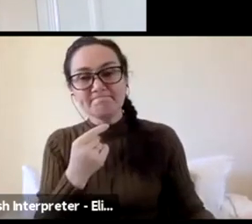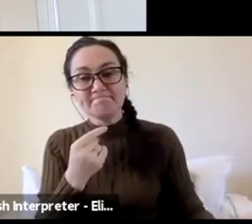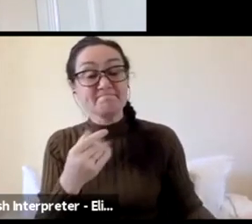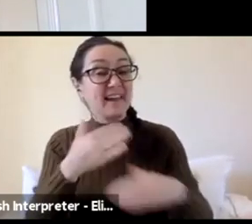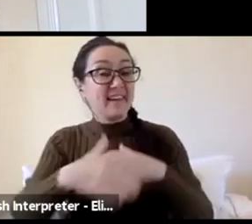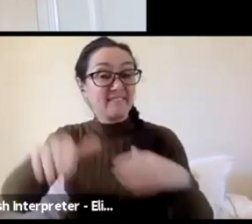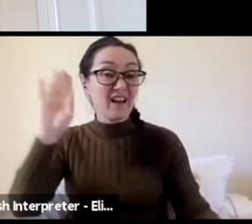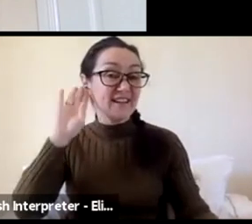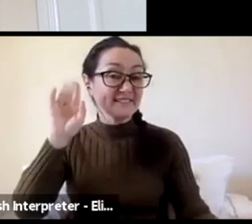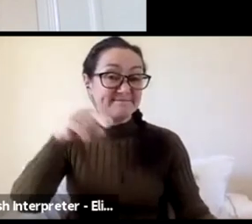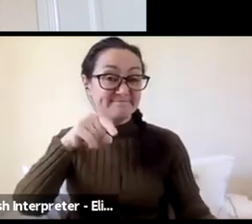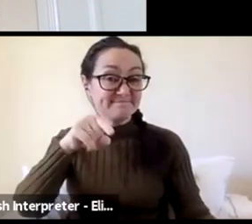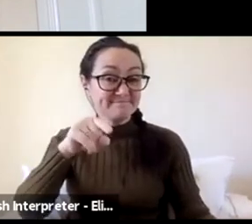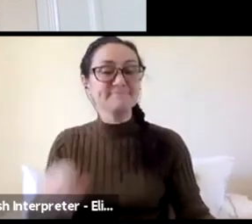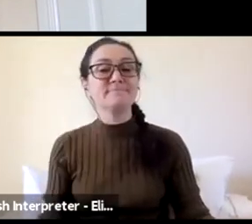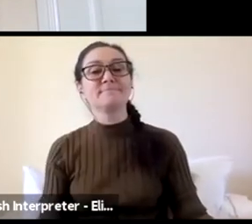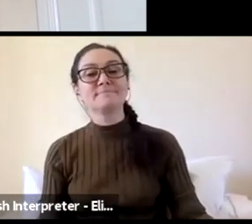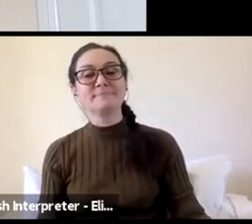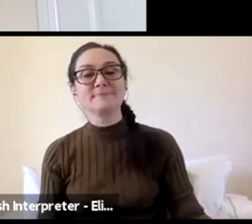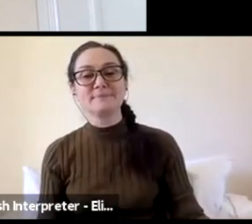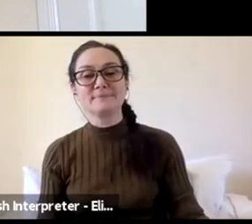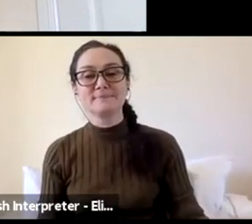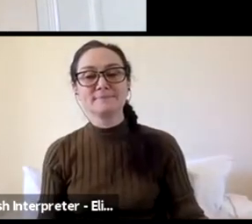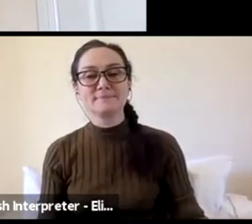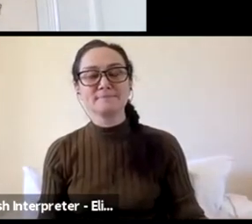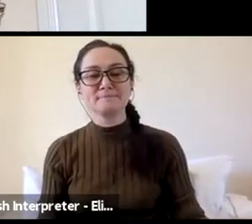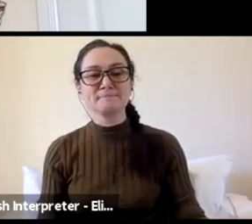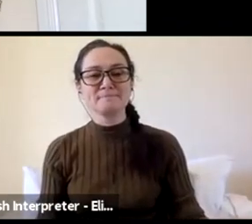All right, I can see nearly everybody has voted.